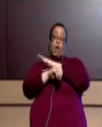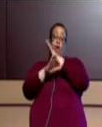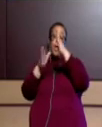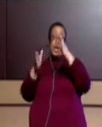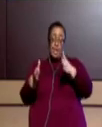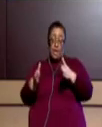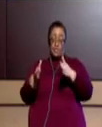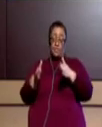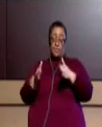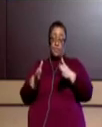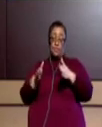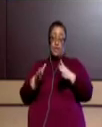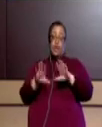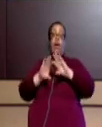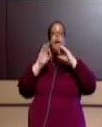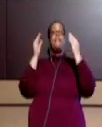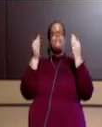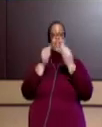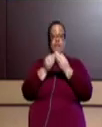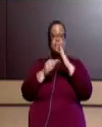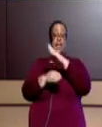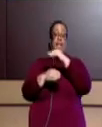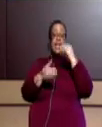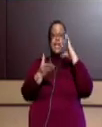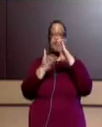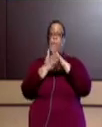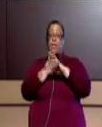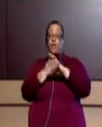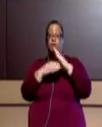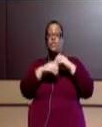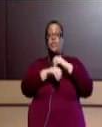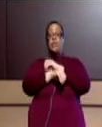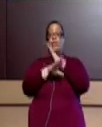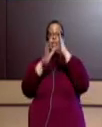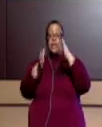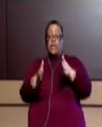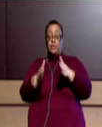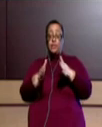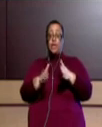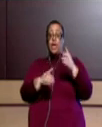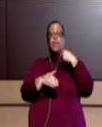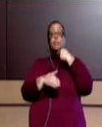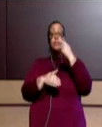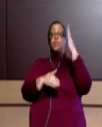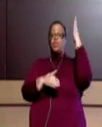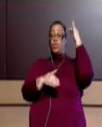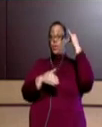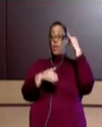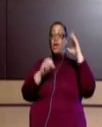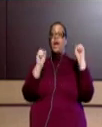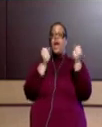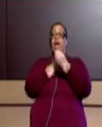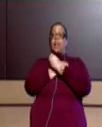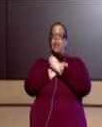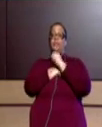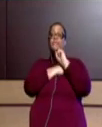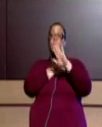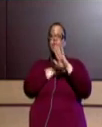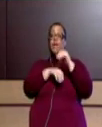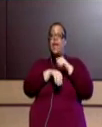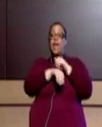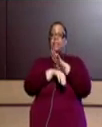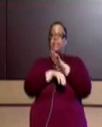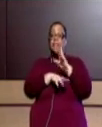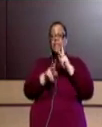family and marriage counselor. And I have, let me tell you why I love her. Because I've sent some people to you.